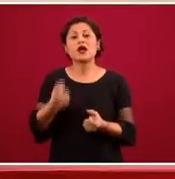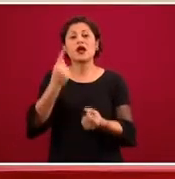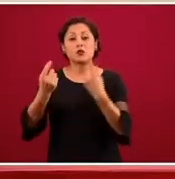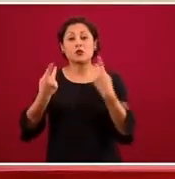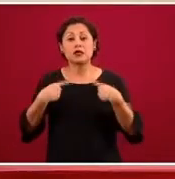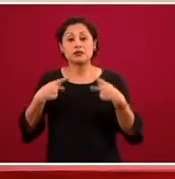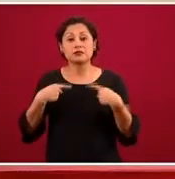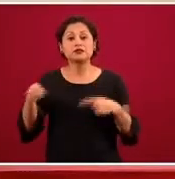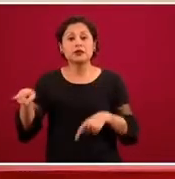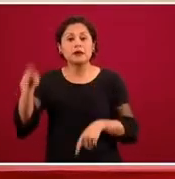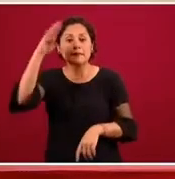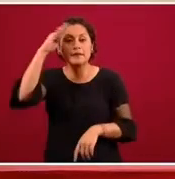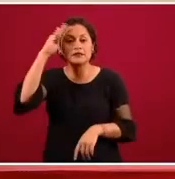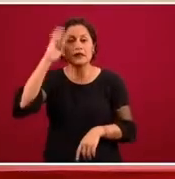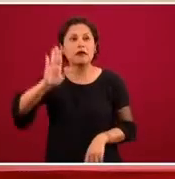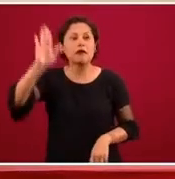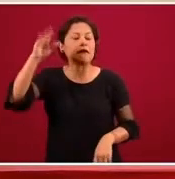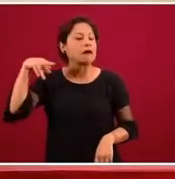some people who were